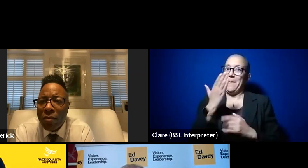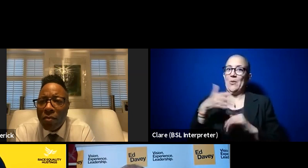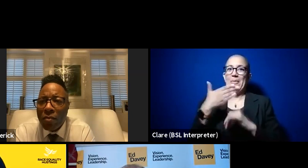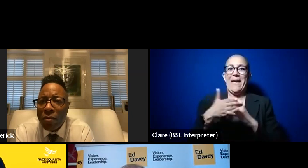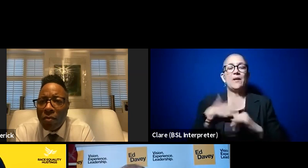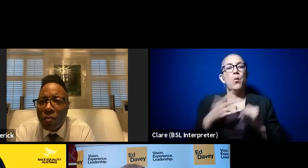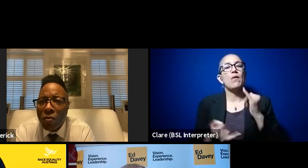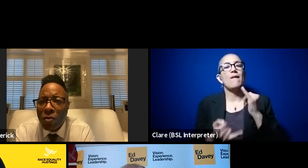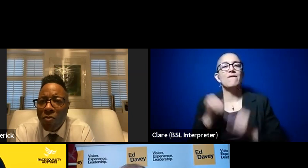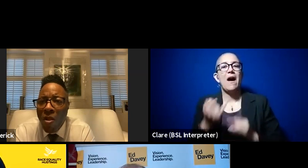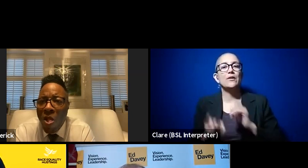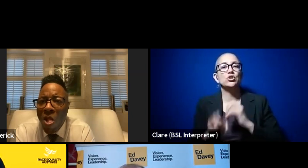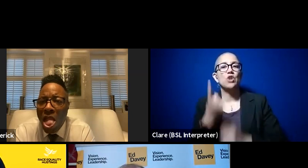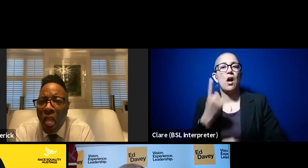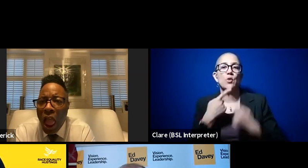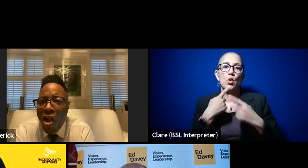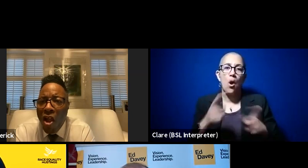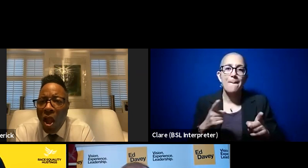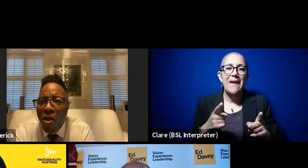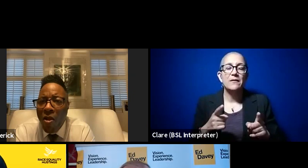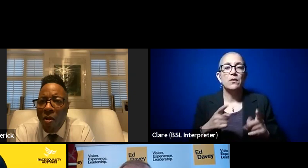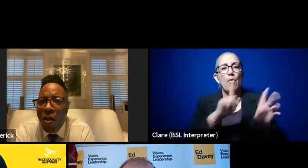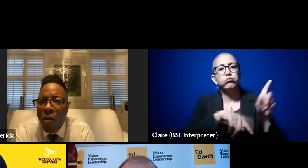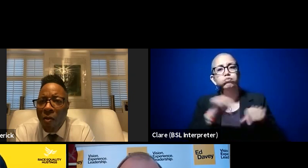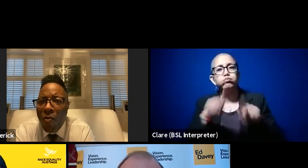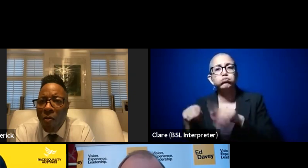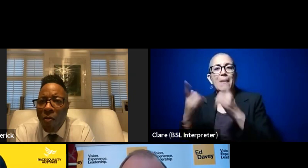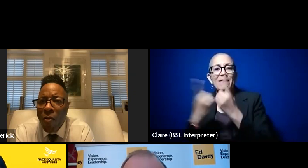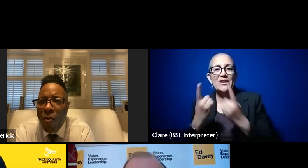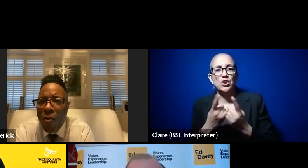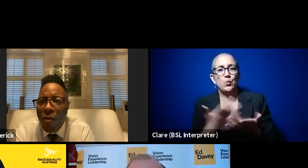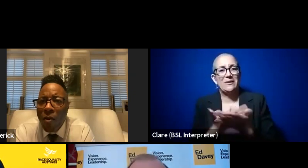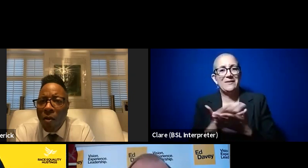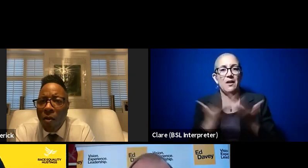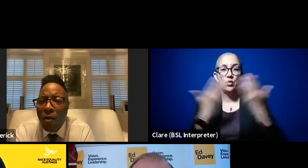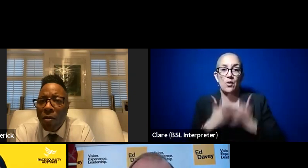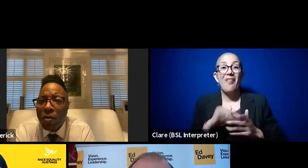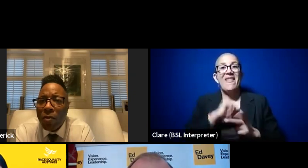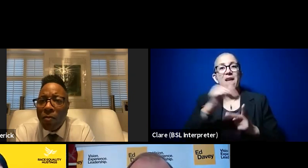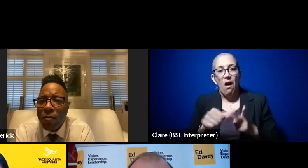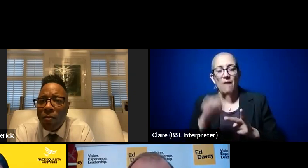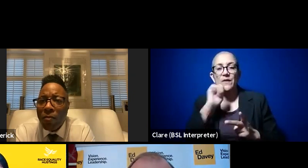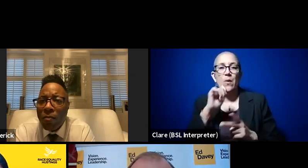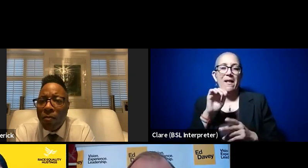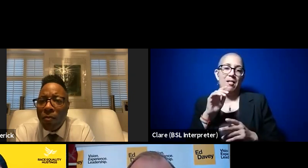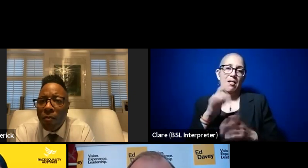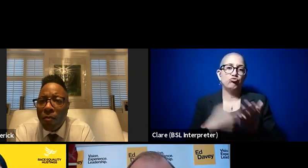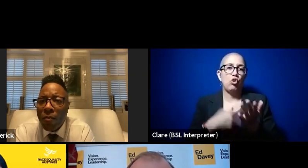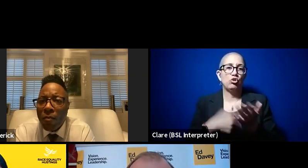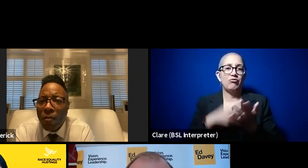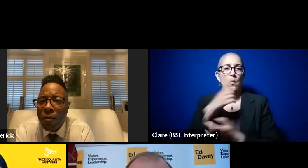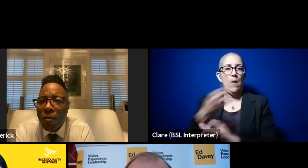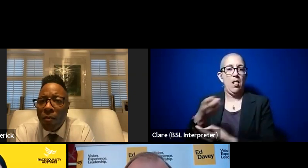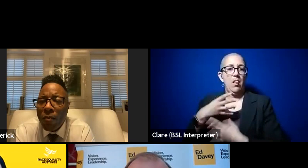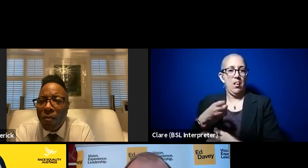chance to just comment on the range of issues we've been discussing tonight, and then we'll hear from Roderick about the event, probably rather than about the customs